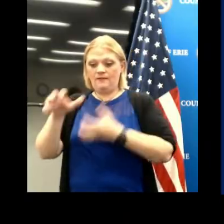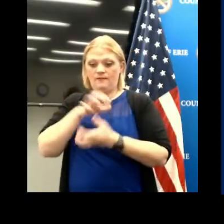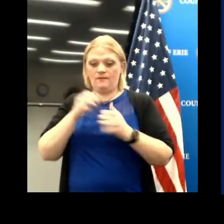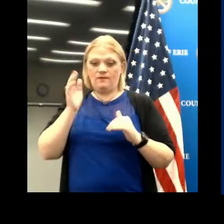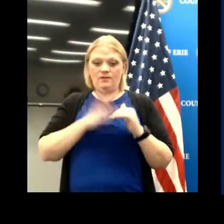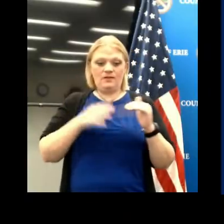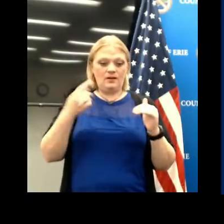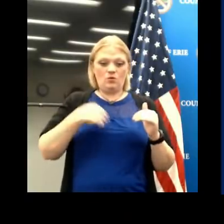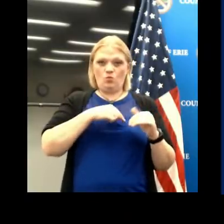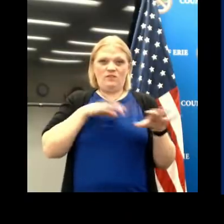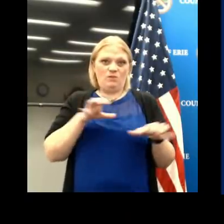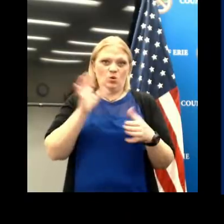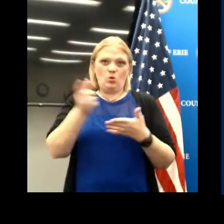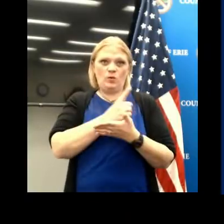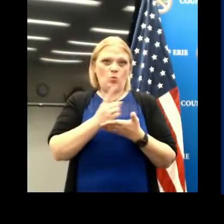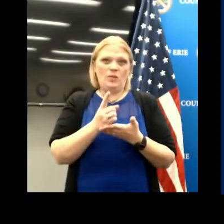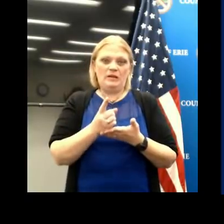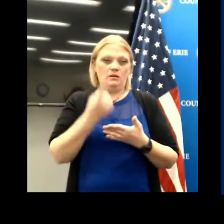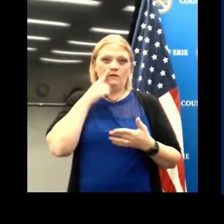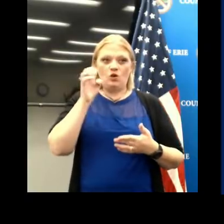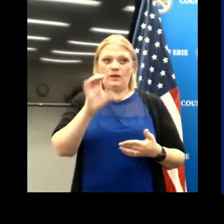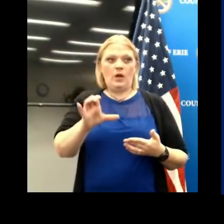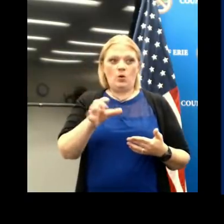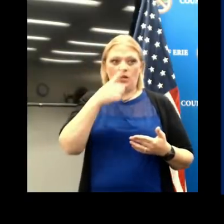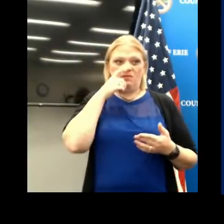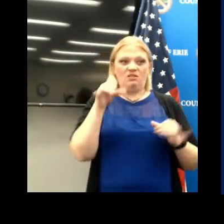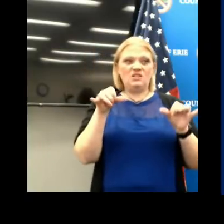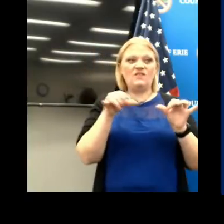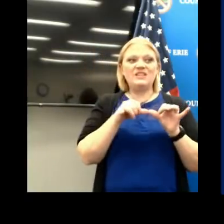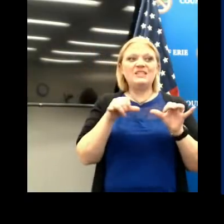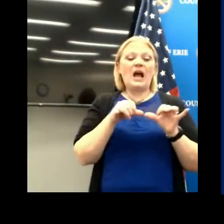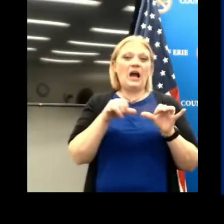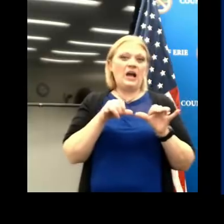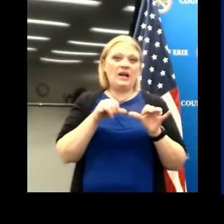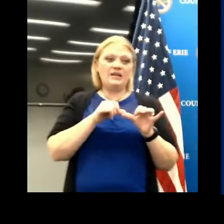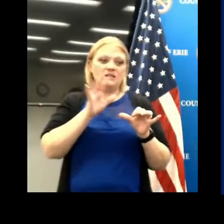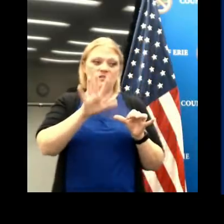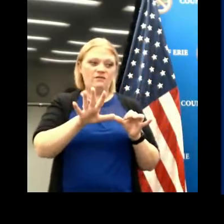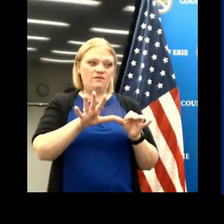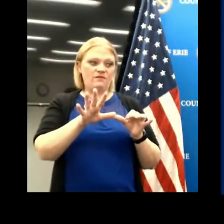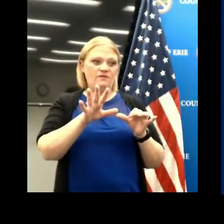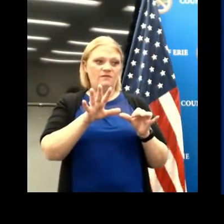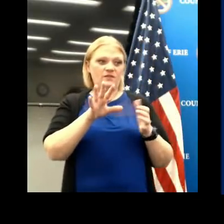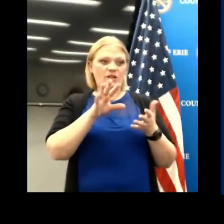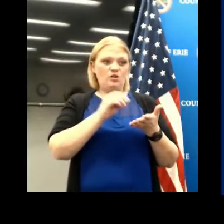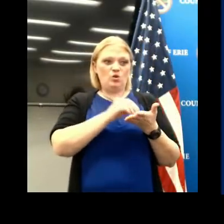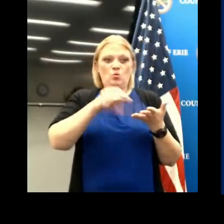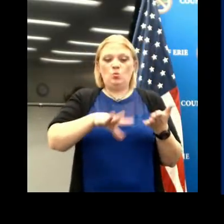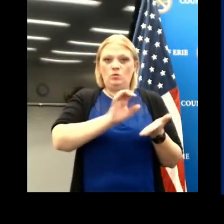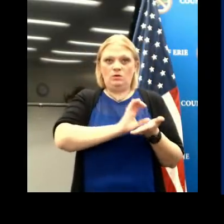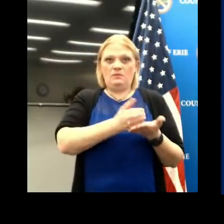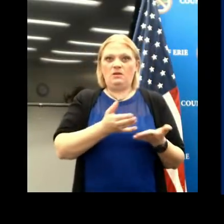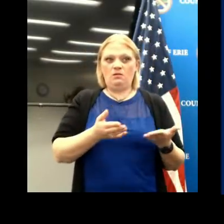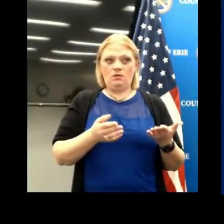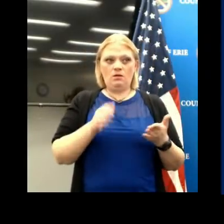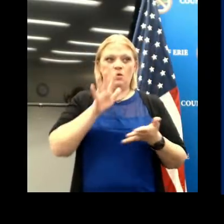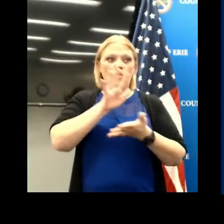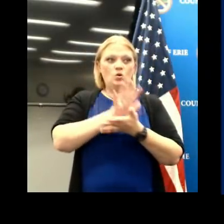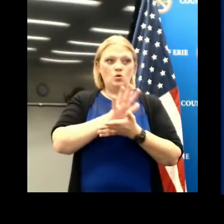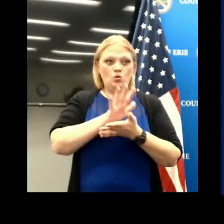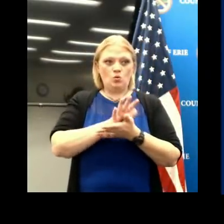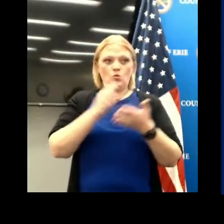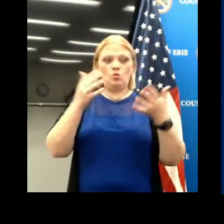basically been doing on a weekly basis for Erie County because of the size of their student population of their district. Schools